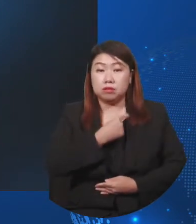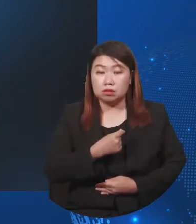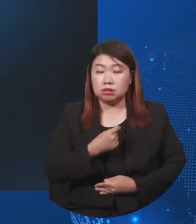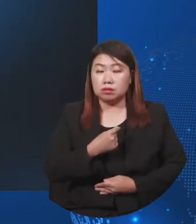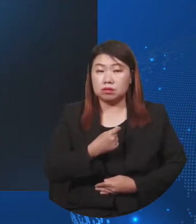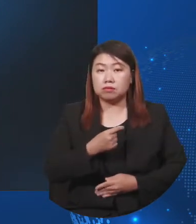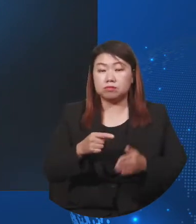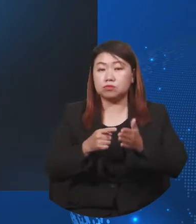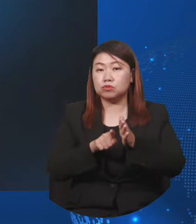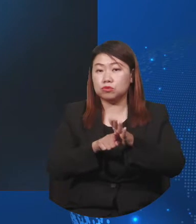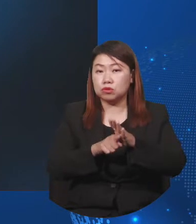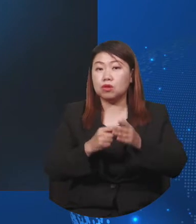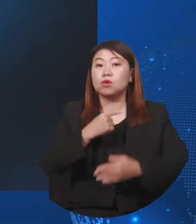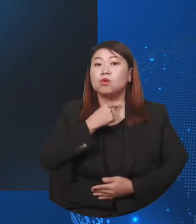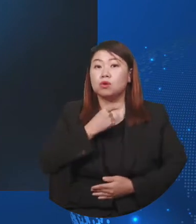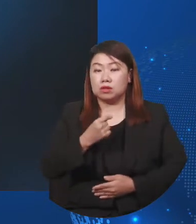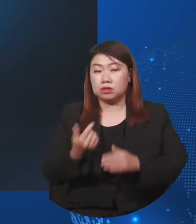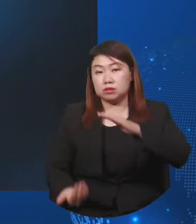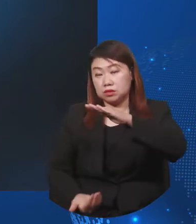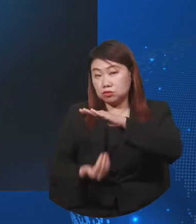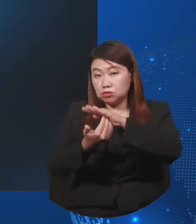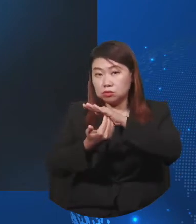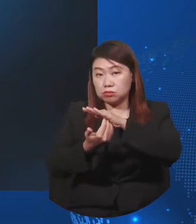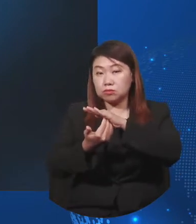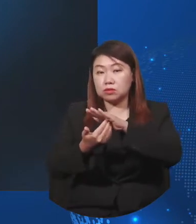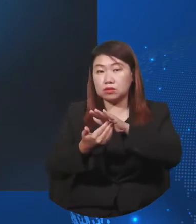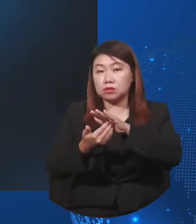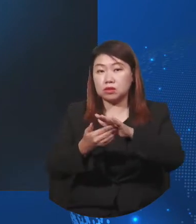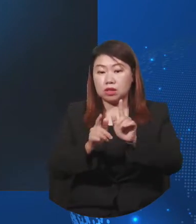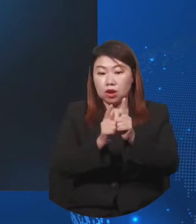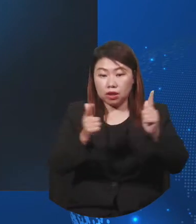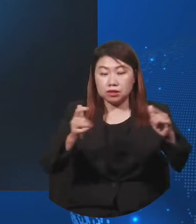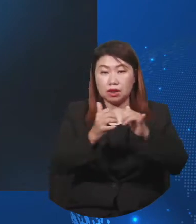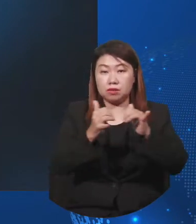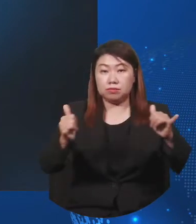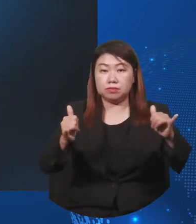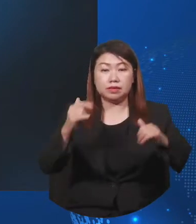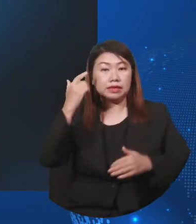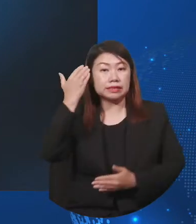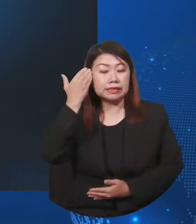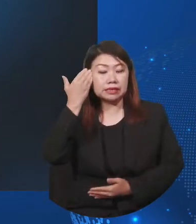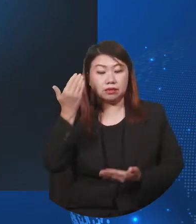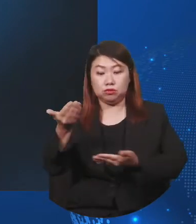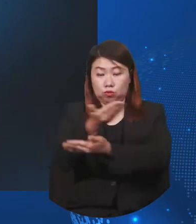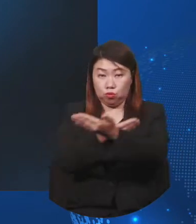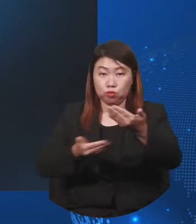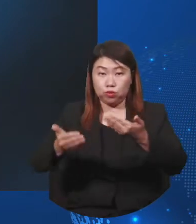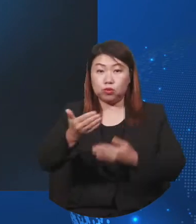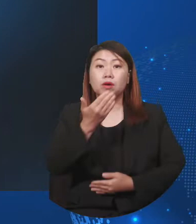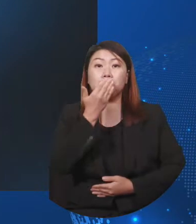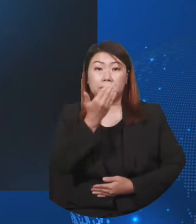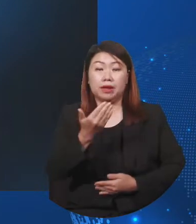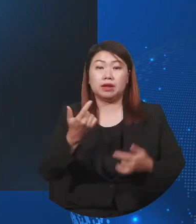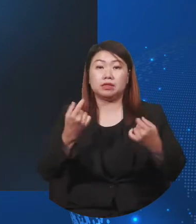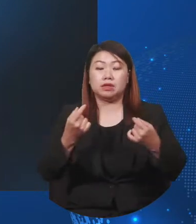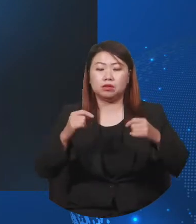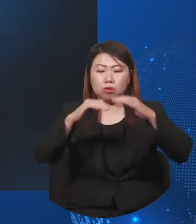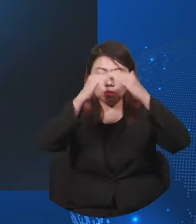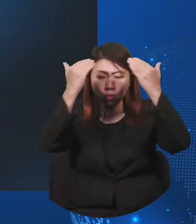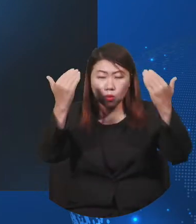multilateral responses. At the center of this changing landscape stand the emerging economies, who can